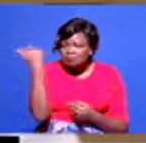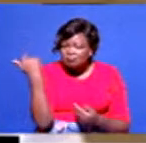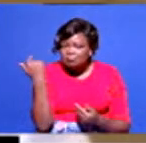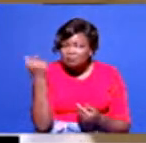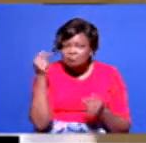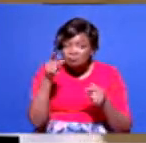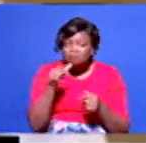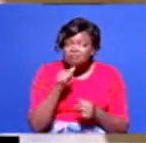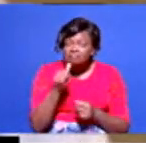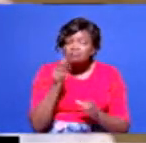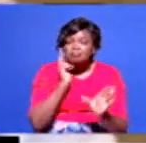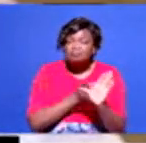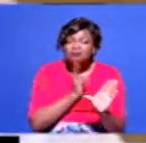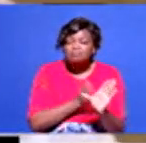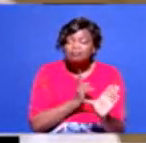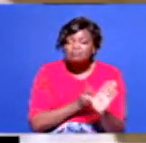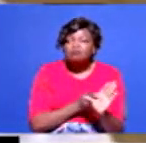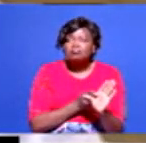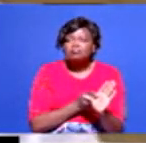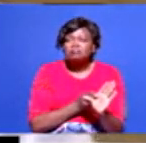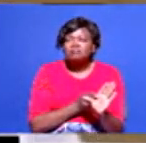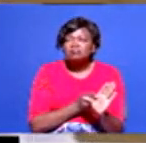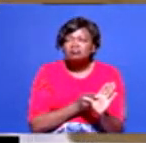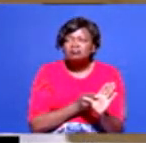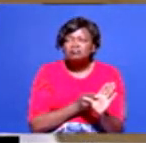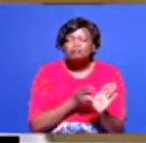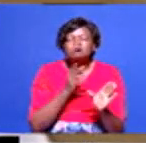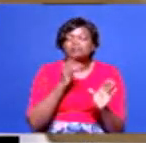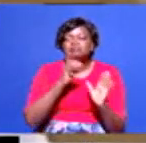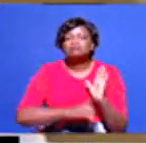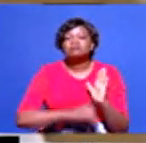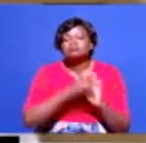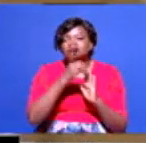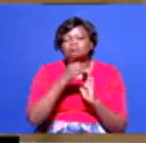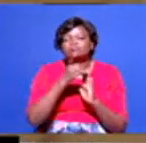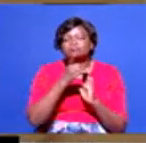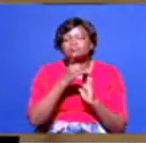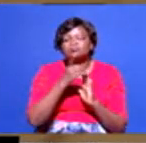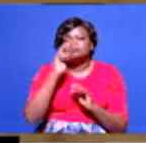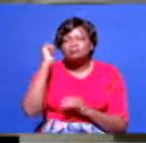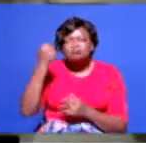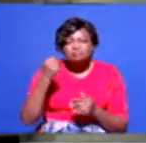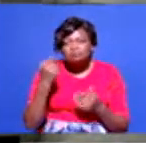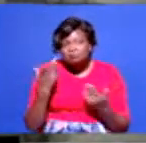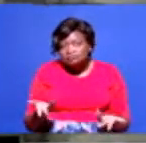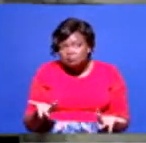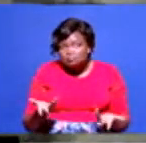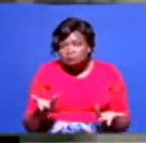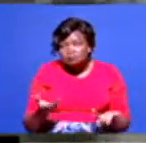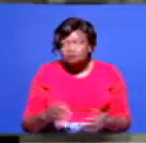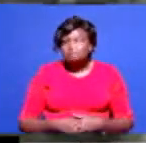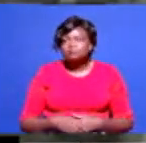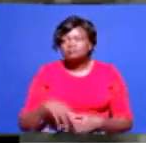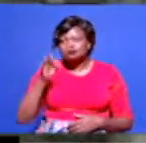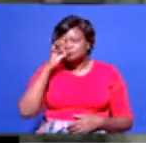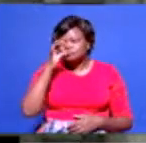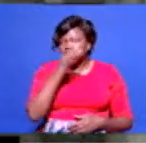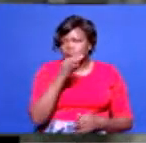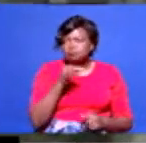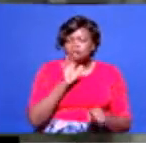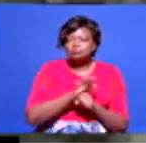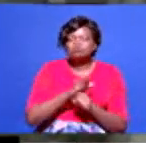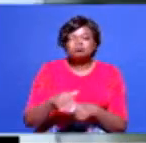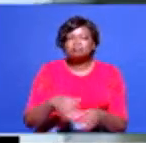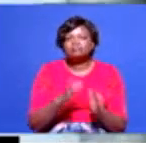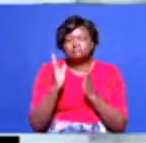not participating in the development of Kenya. Kibaki was in many ways unlike